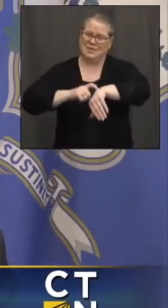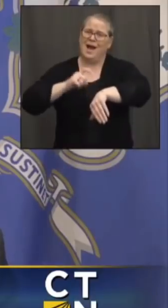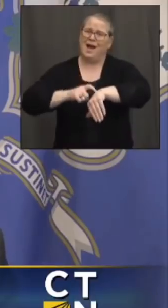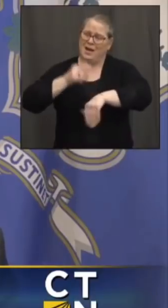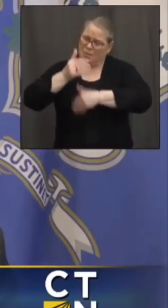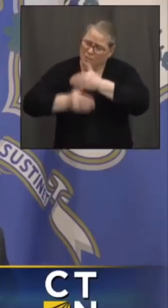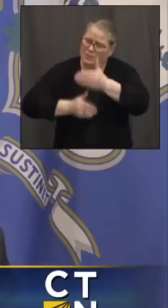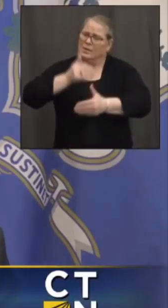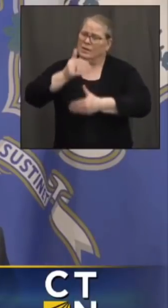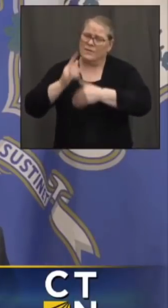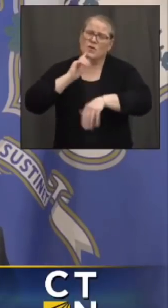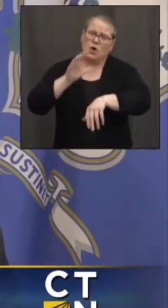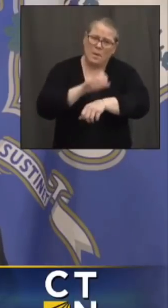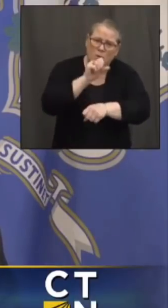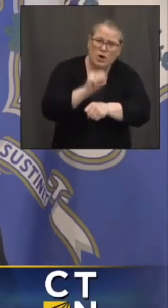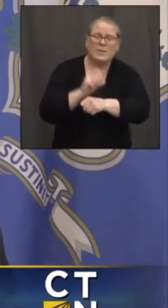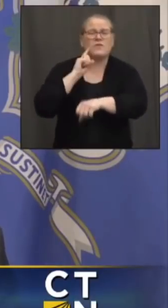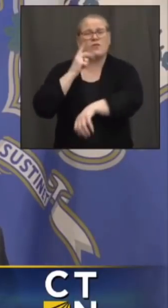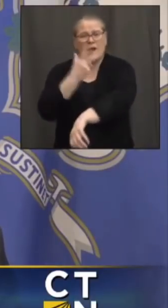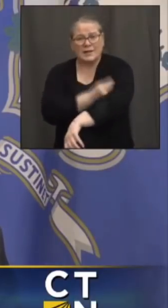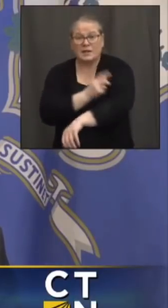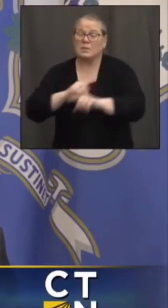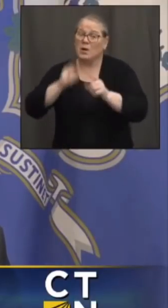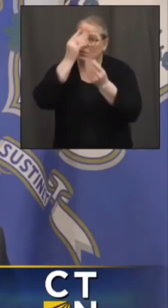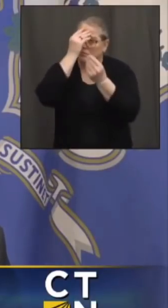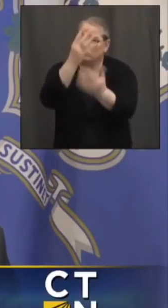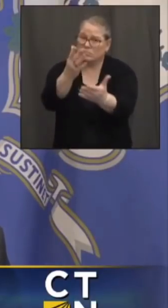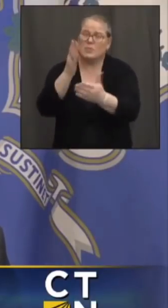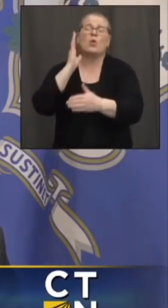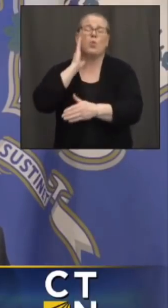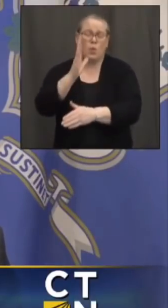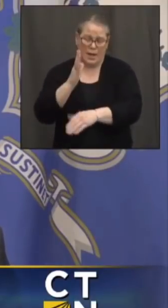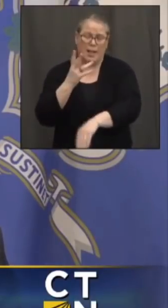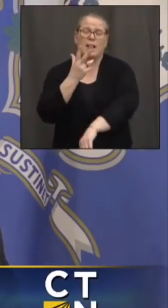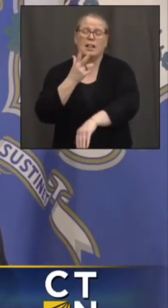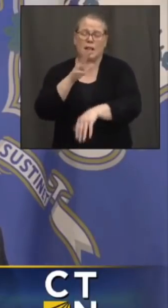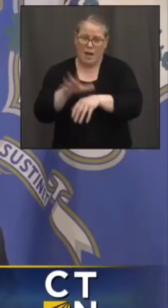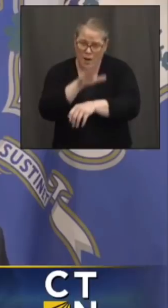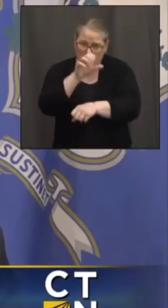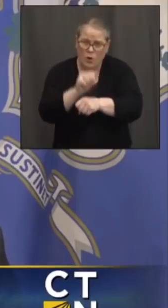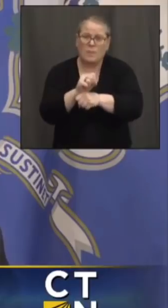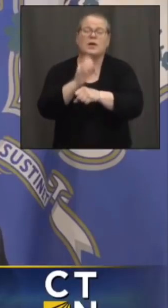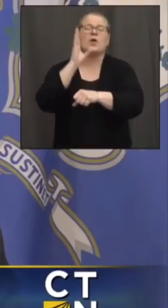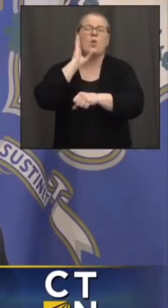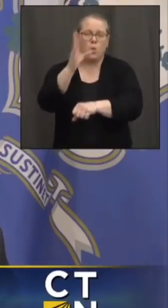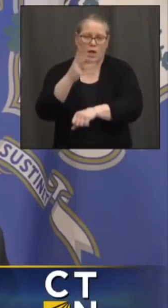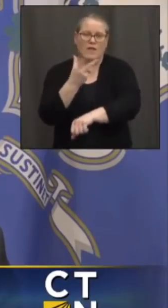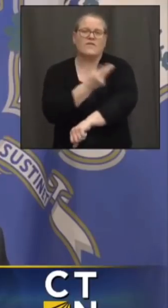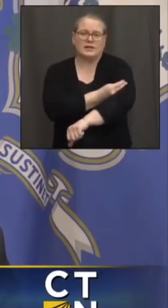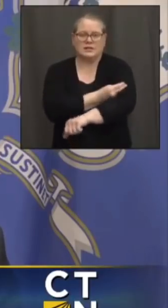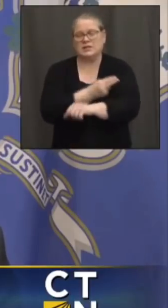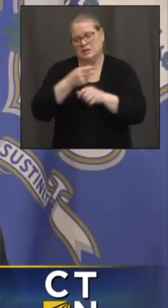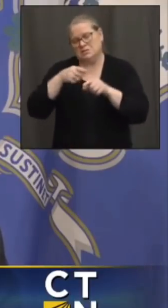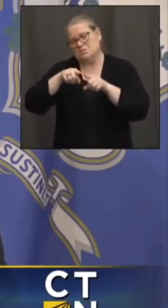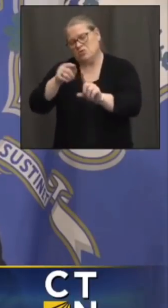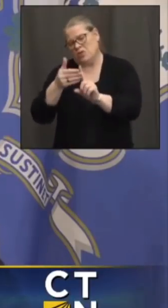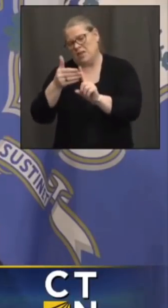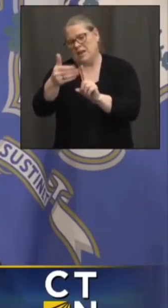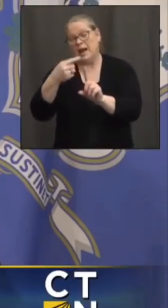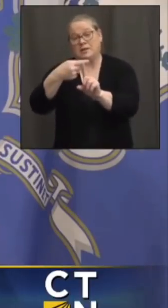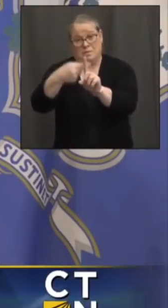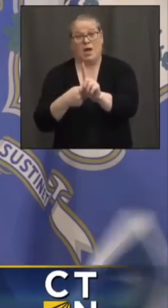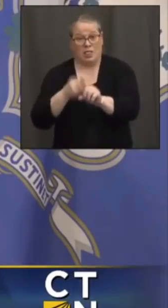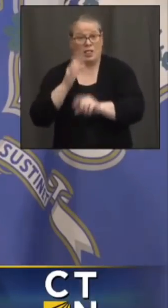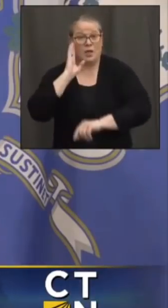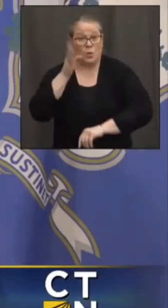everybody an appointment. But you will get an appointment. You will get vaccinated. And we'll do it over the course of the next month.